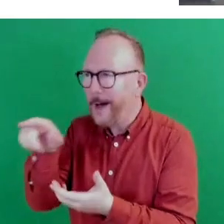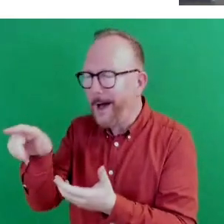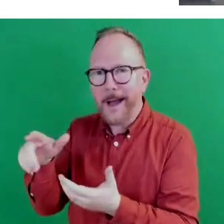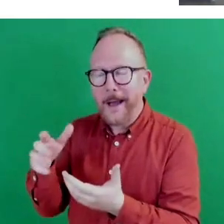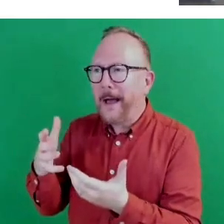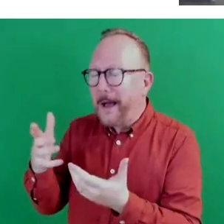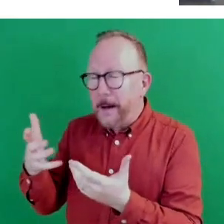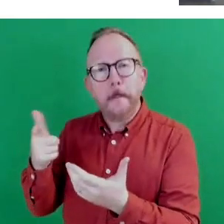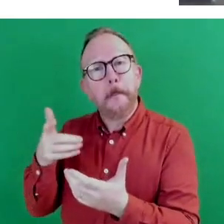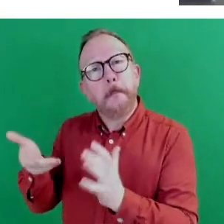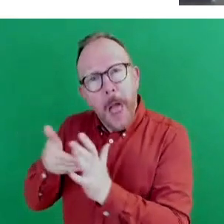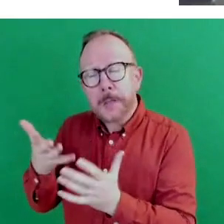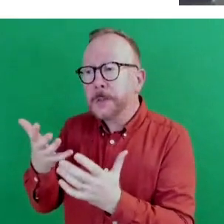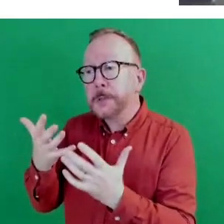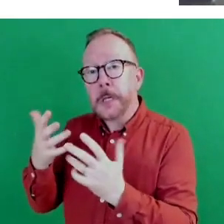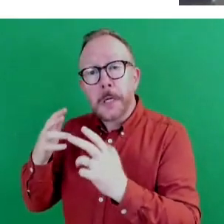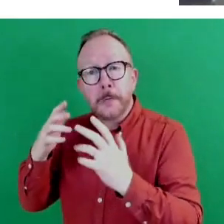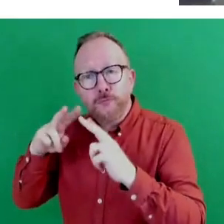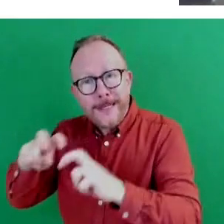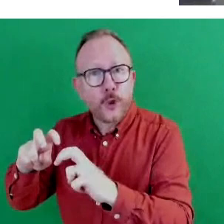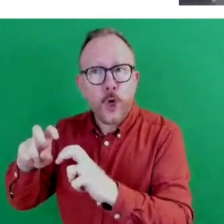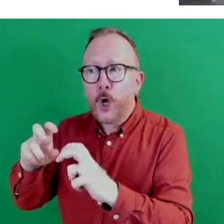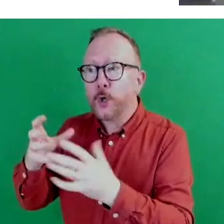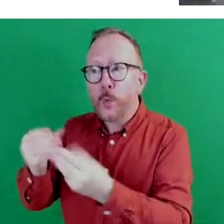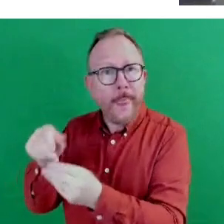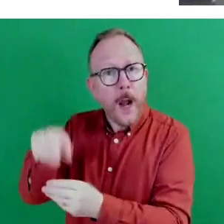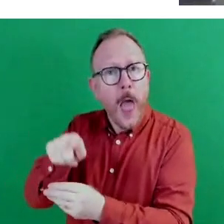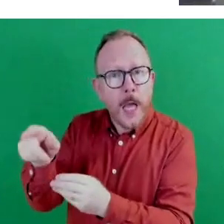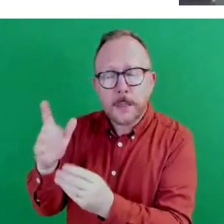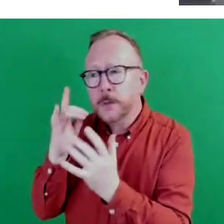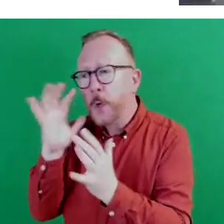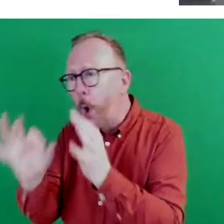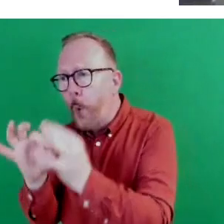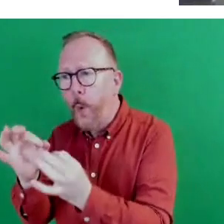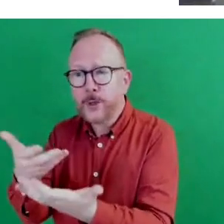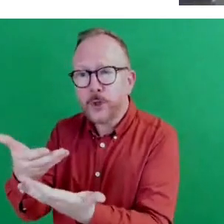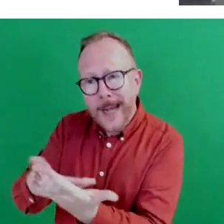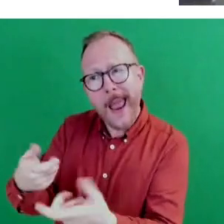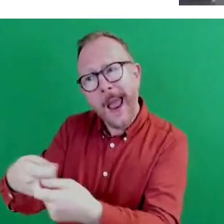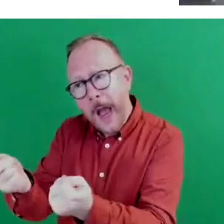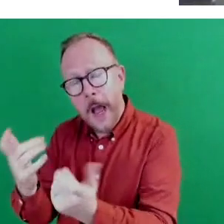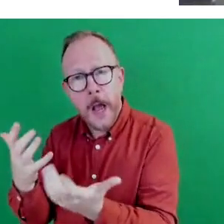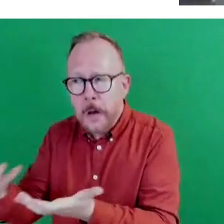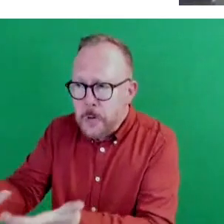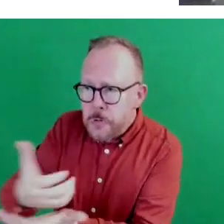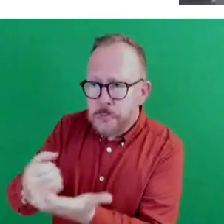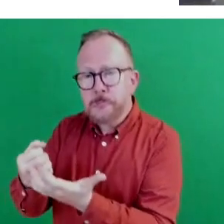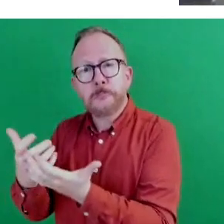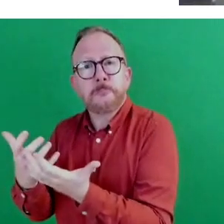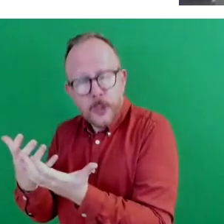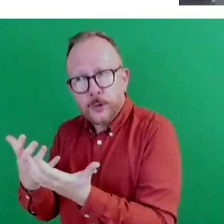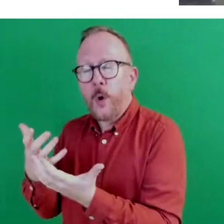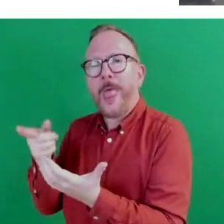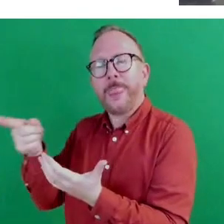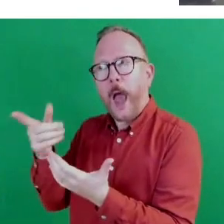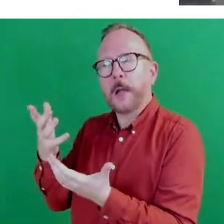some questionnaires with some clients, that kind of thing, which then enabled me to be able to kind of have the requirements